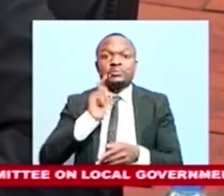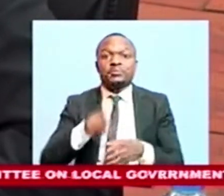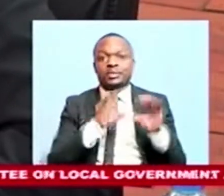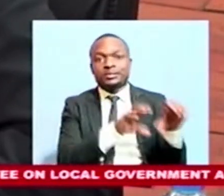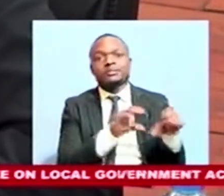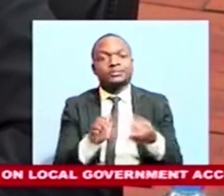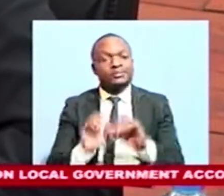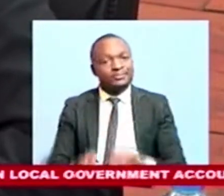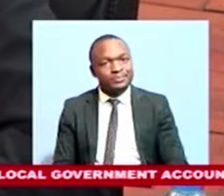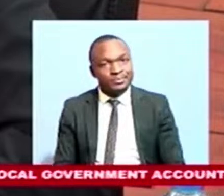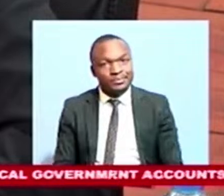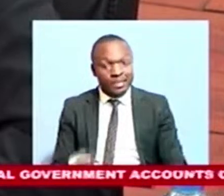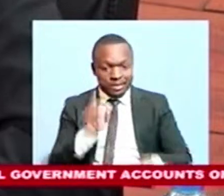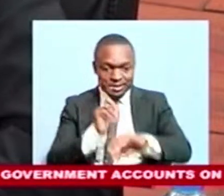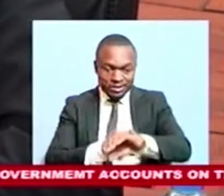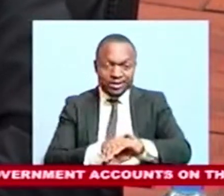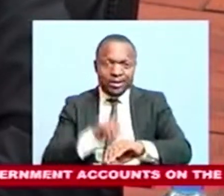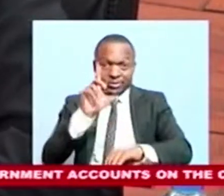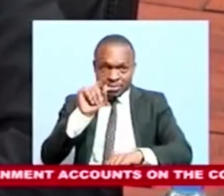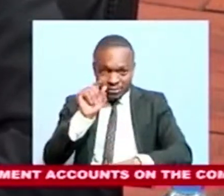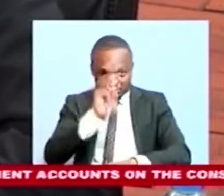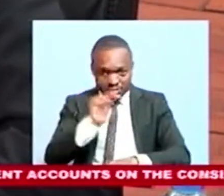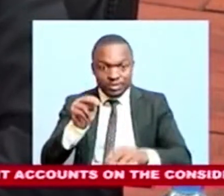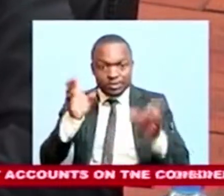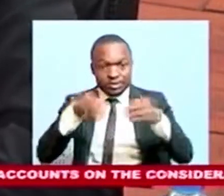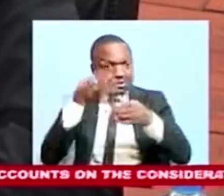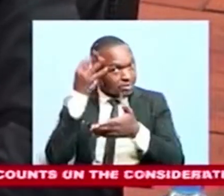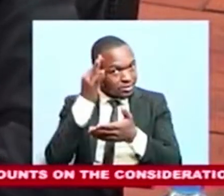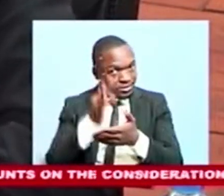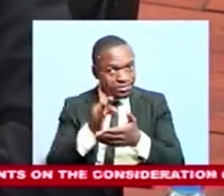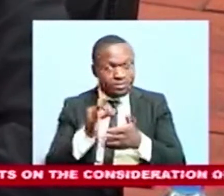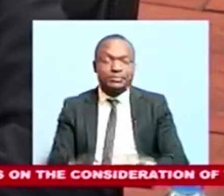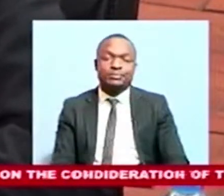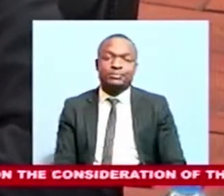done during that period? Council Secretary. Council Secretary.